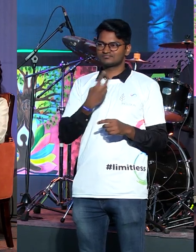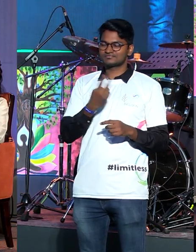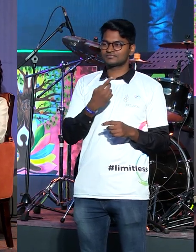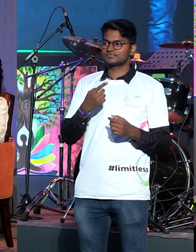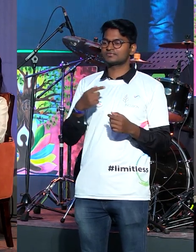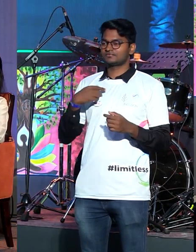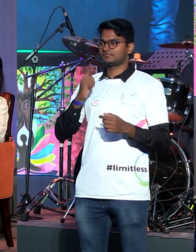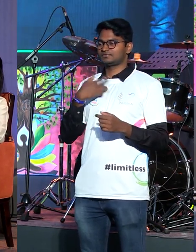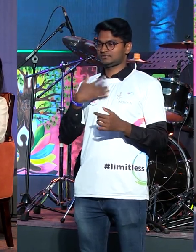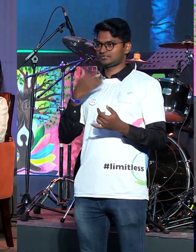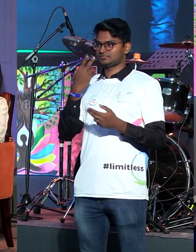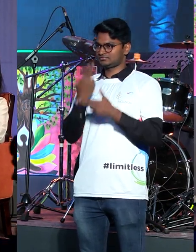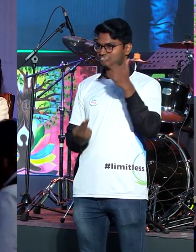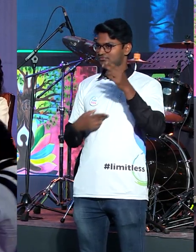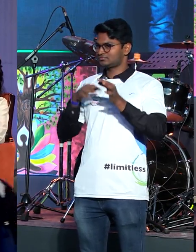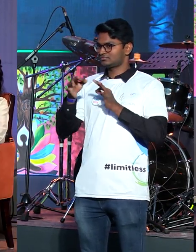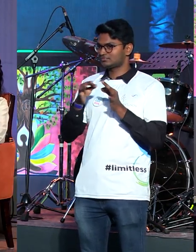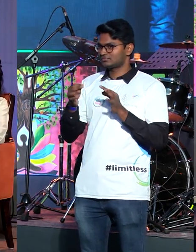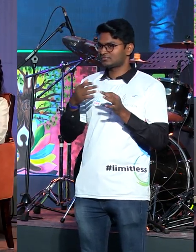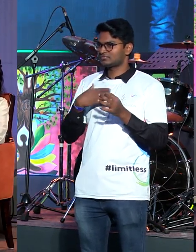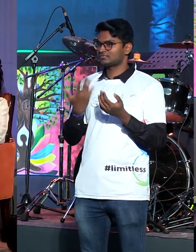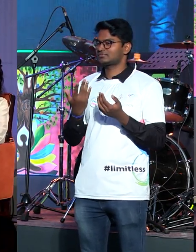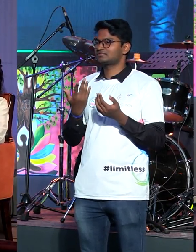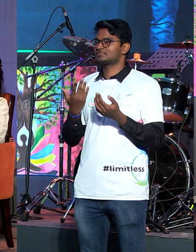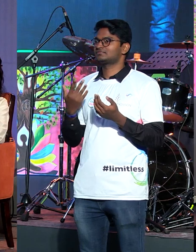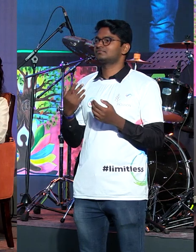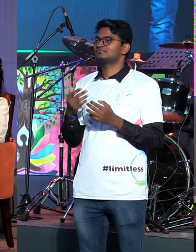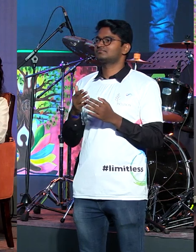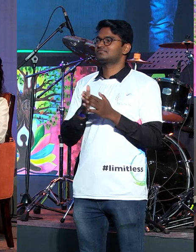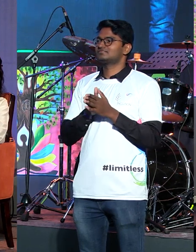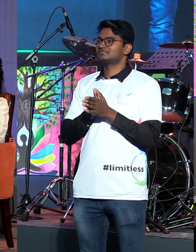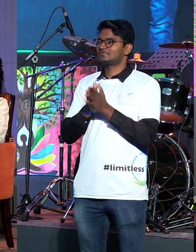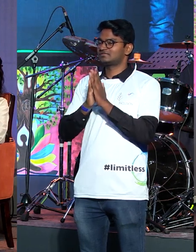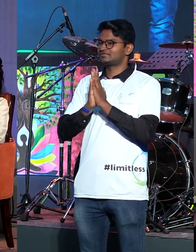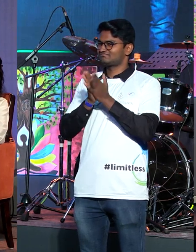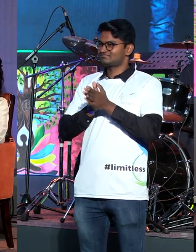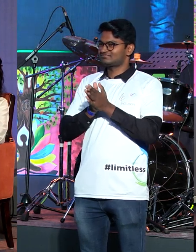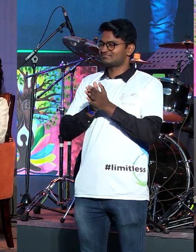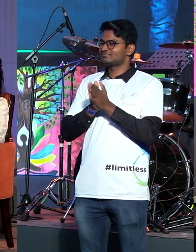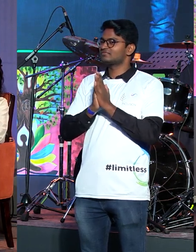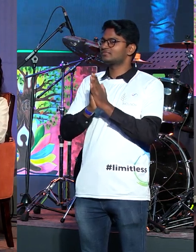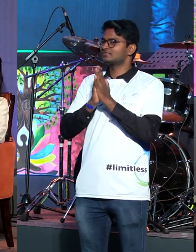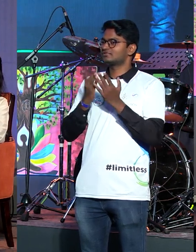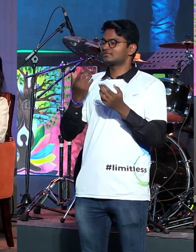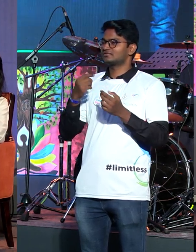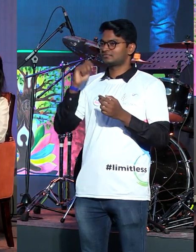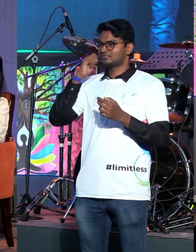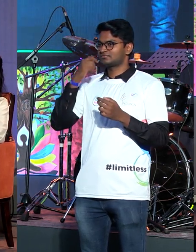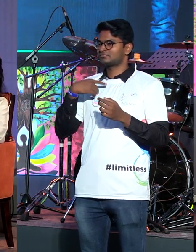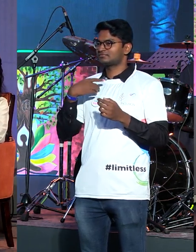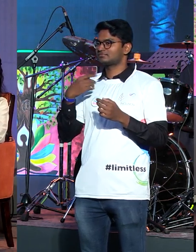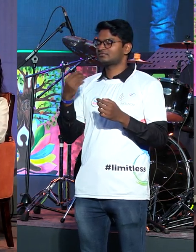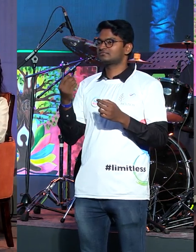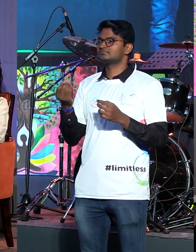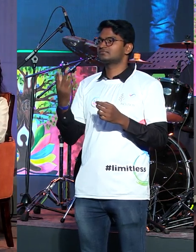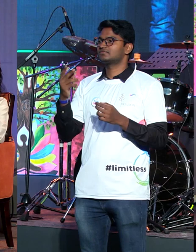hers. So it's like one religious male will start in November because I have to plan 1 year in advance and I'll say, "Now, Nandita, are you